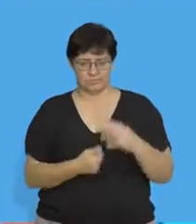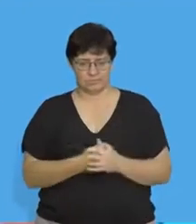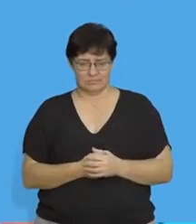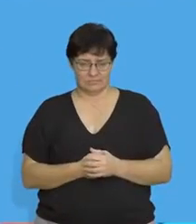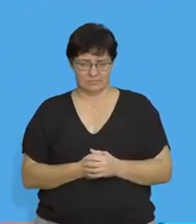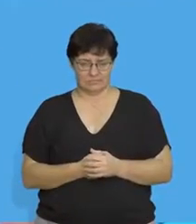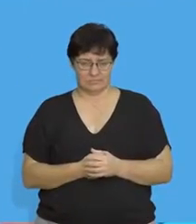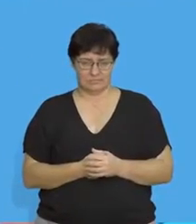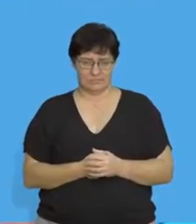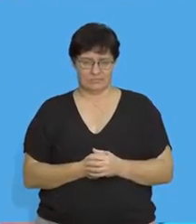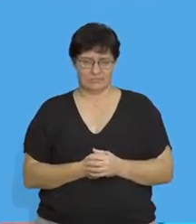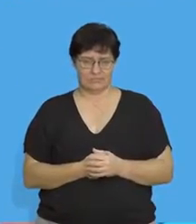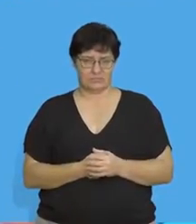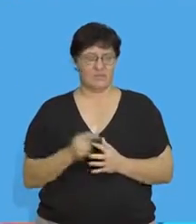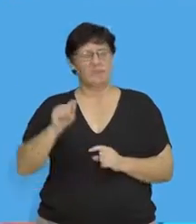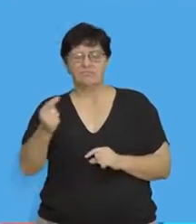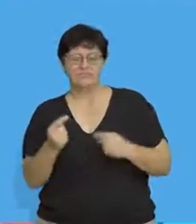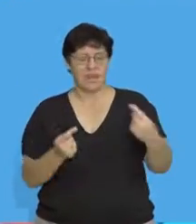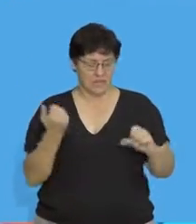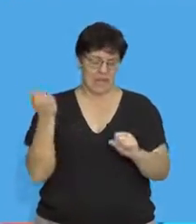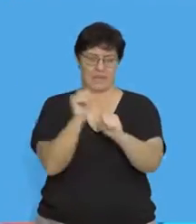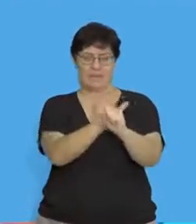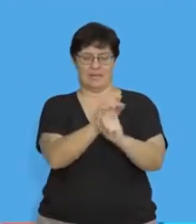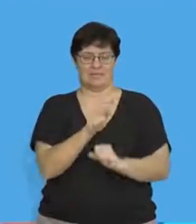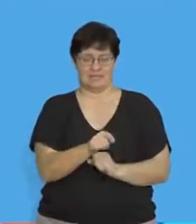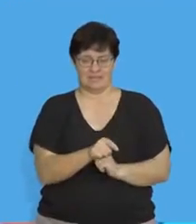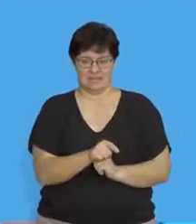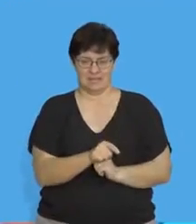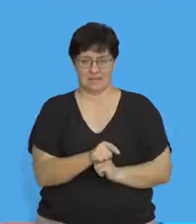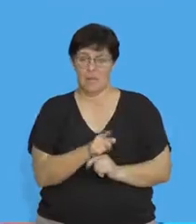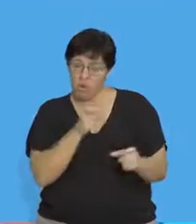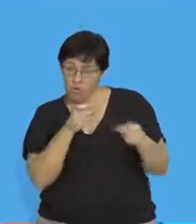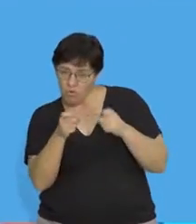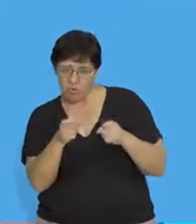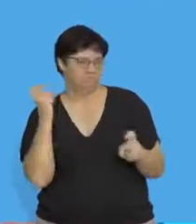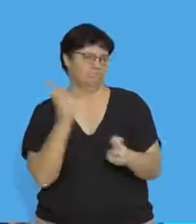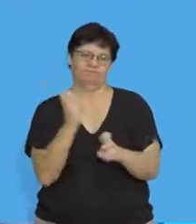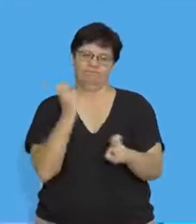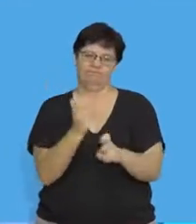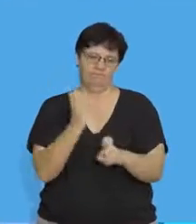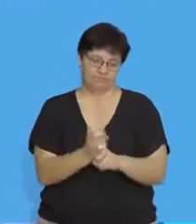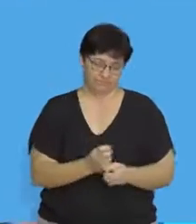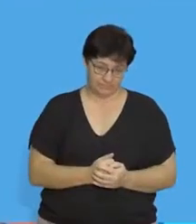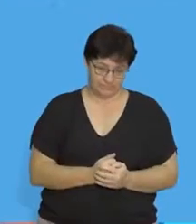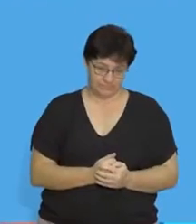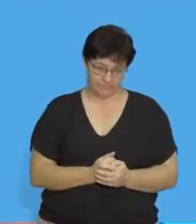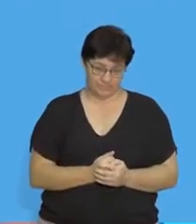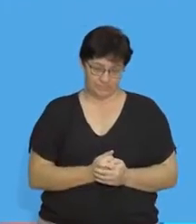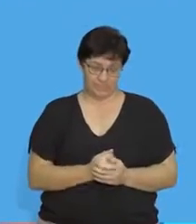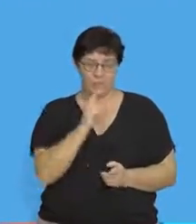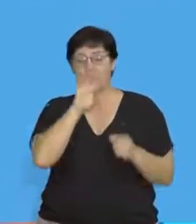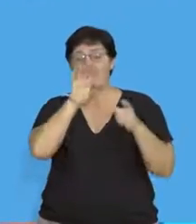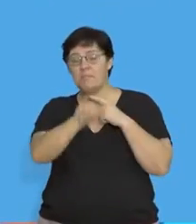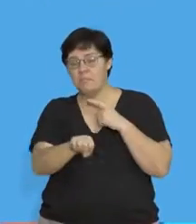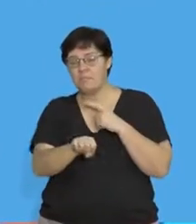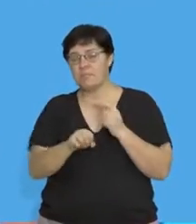other things that could impact, and they're difficult to control. And so we recognize that if we want